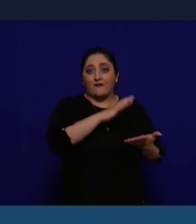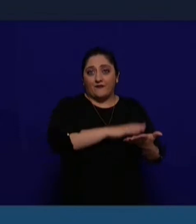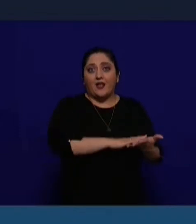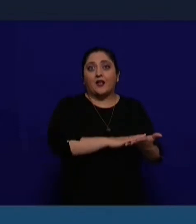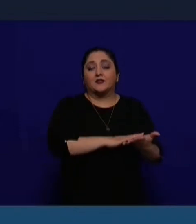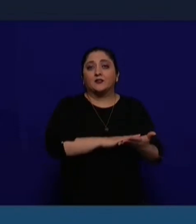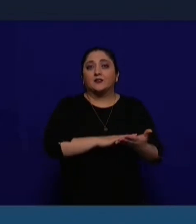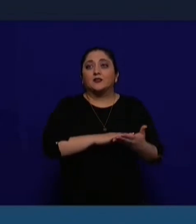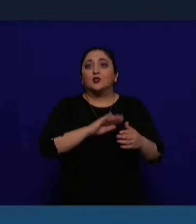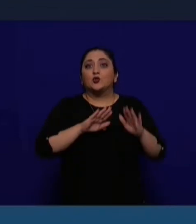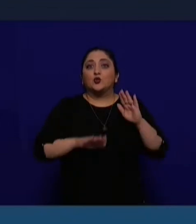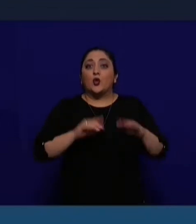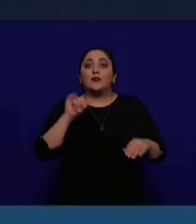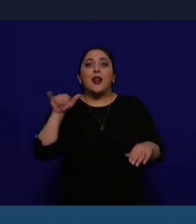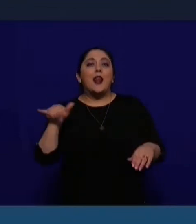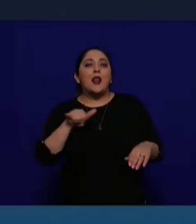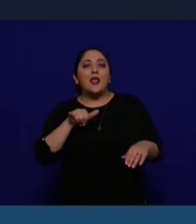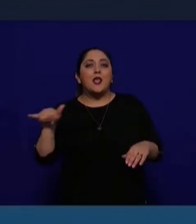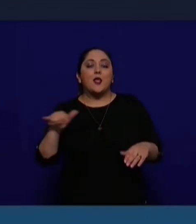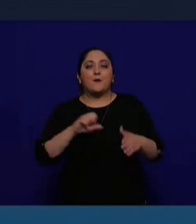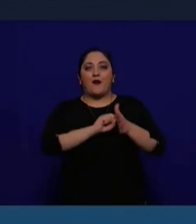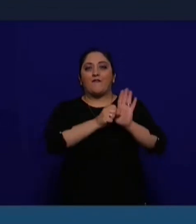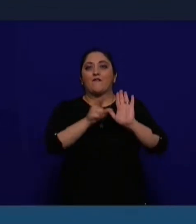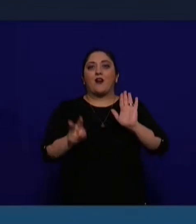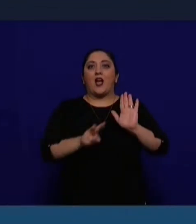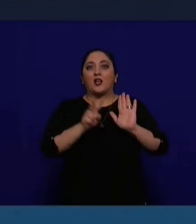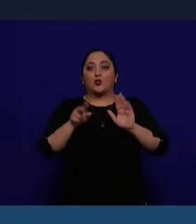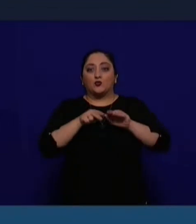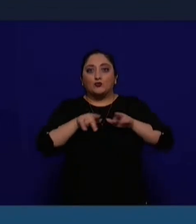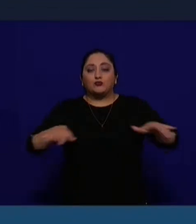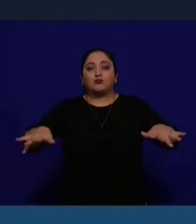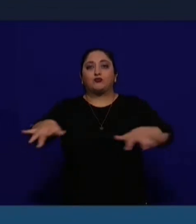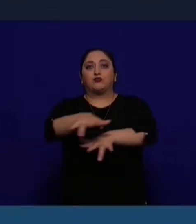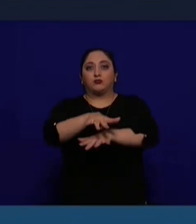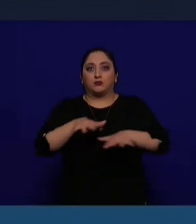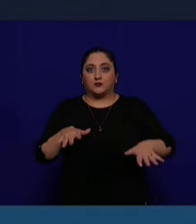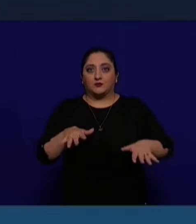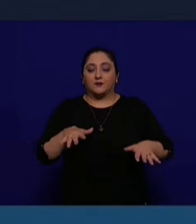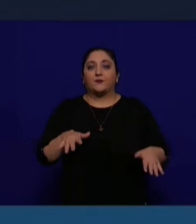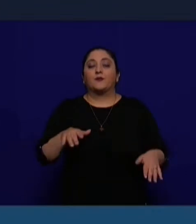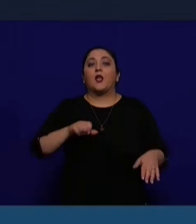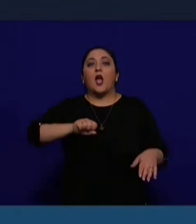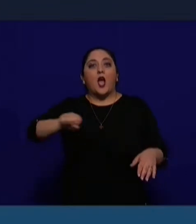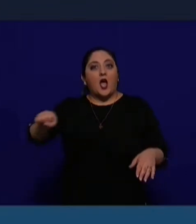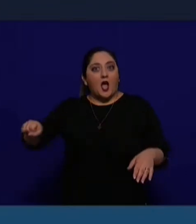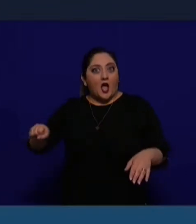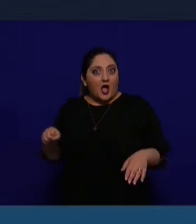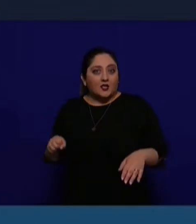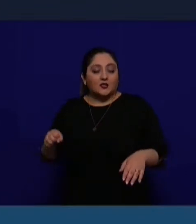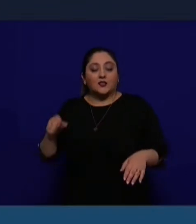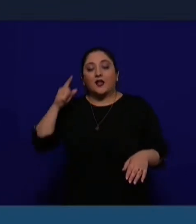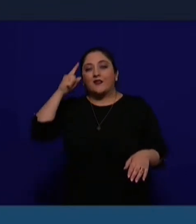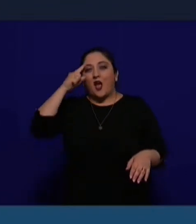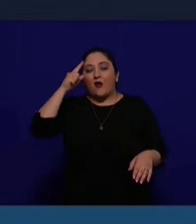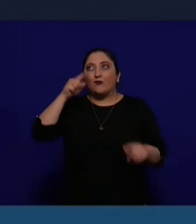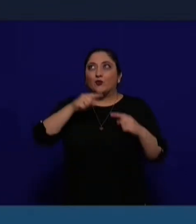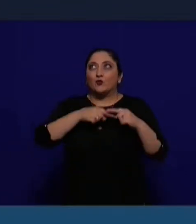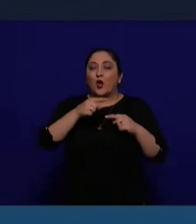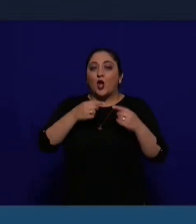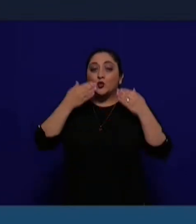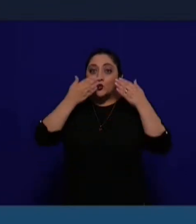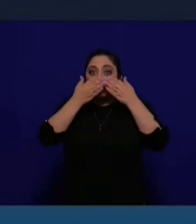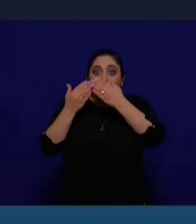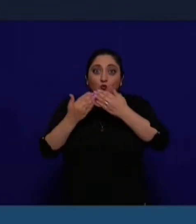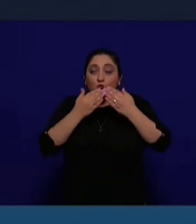dak il-virus li jkollok fil-komunità qiegħed jiġi trasmess. Aħna minn modelli li nħadmu minn barra minn Malta konna qegħdin